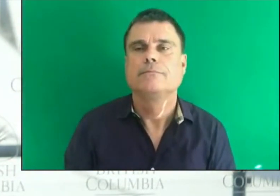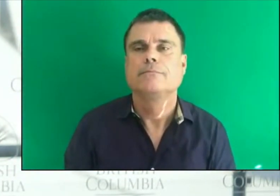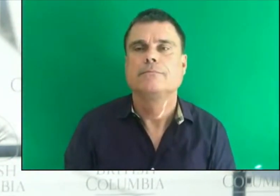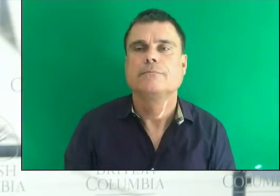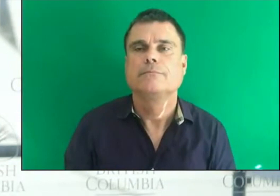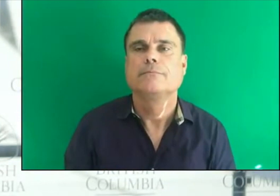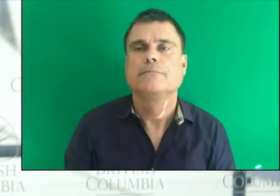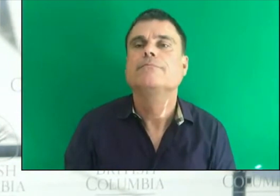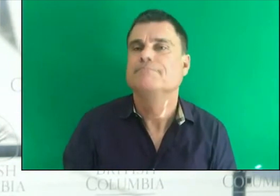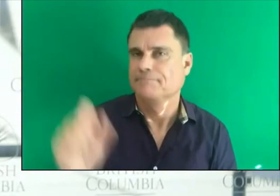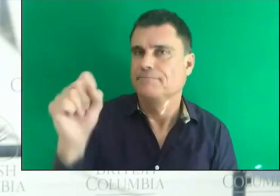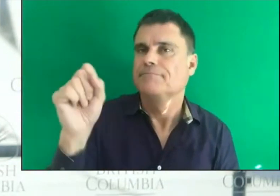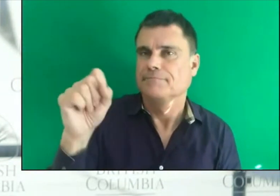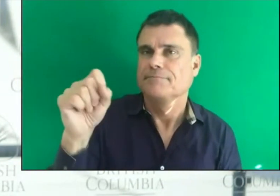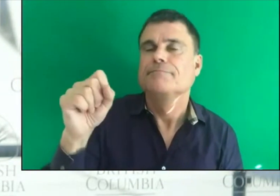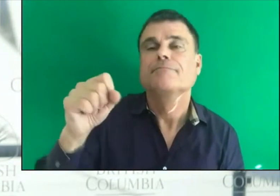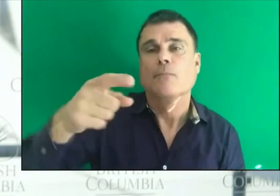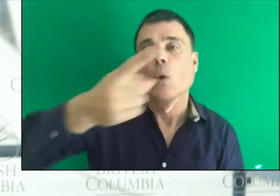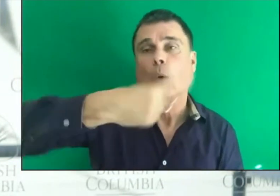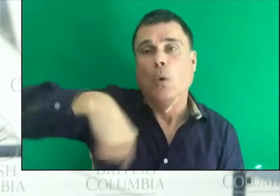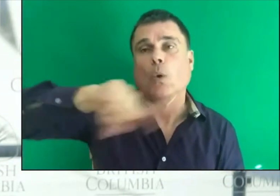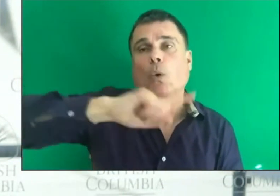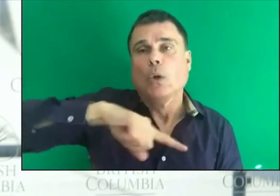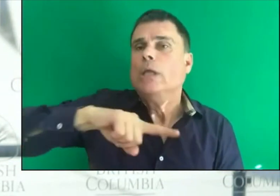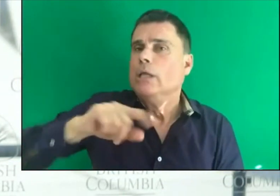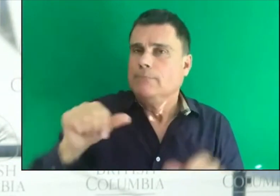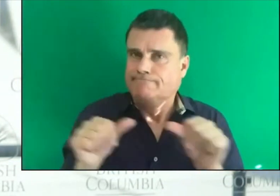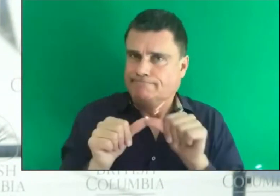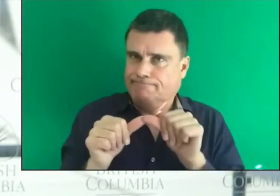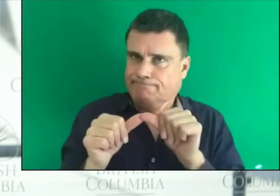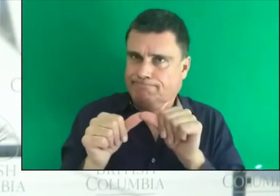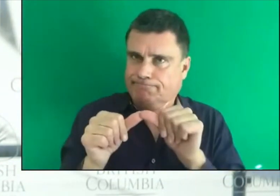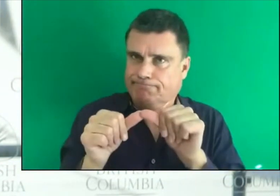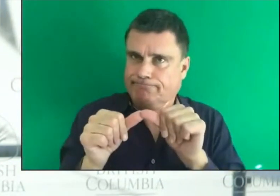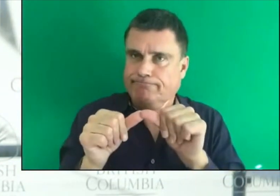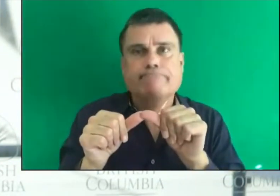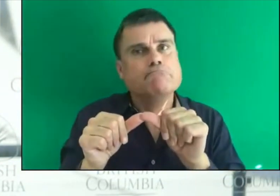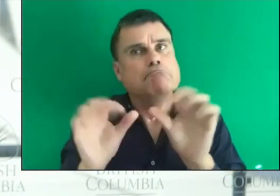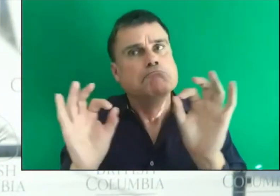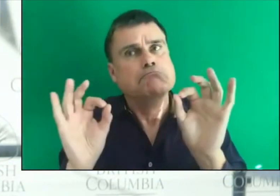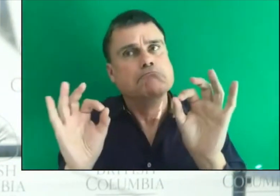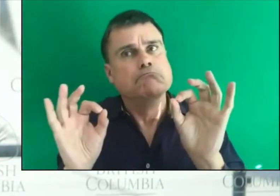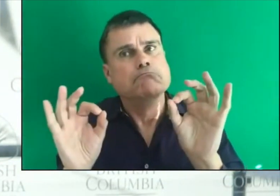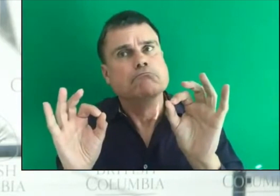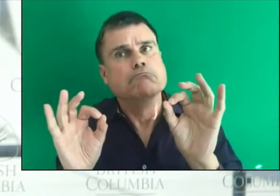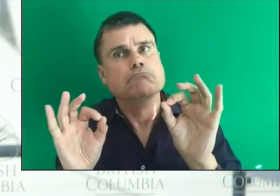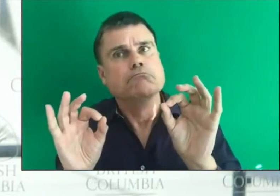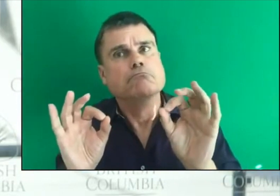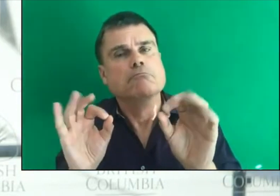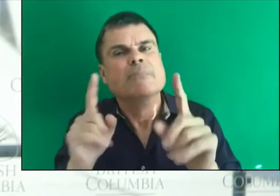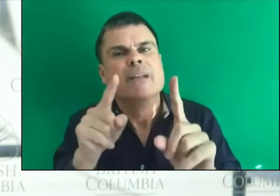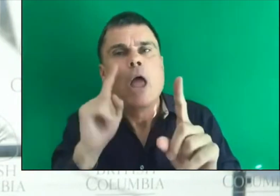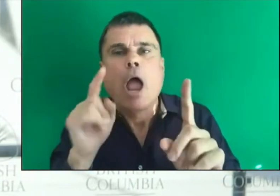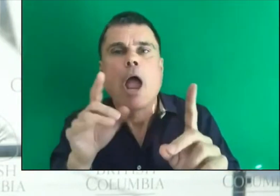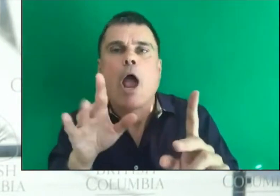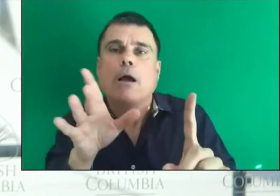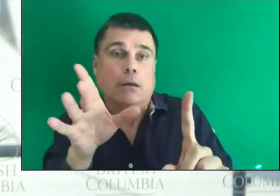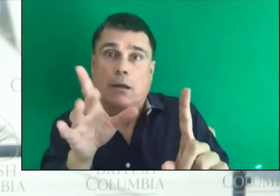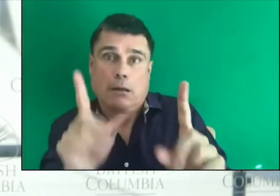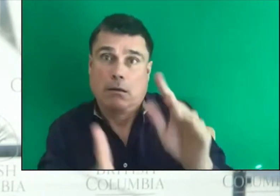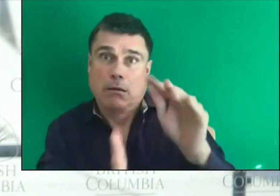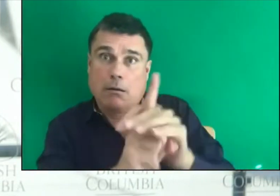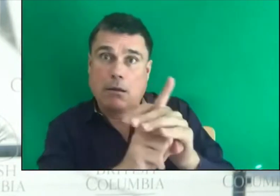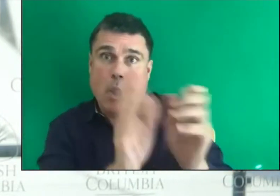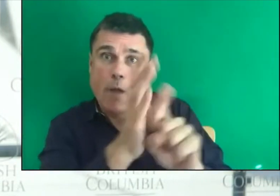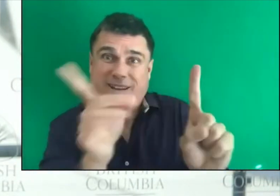tracing because the numbers were so large it was no longer useful or possible. Would you be able to say where we are in relation to that